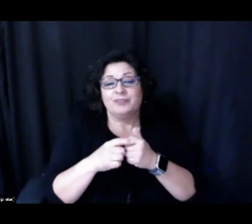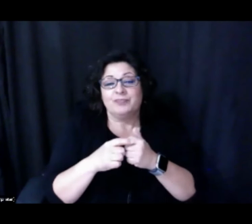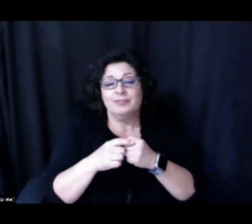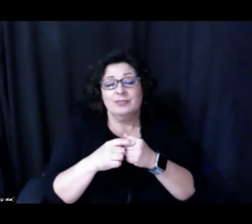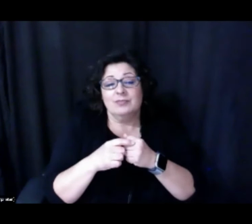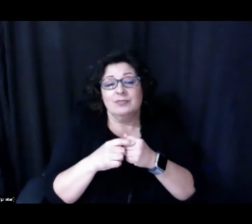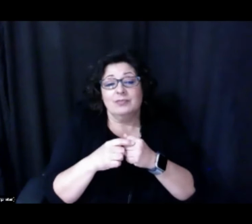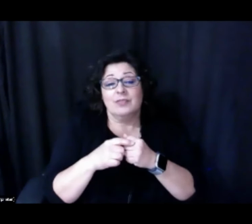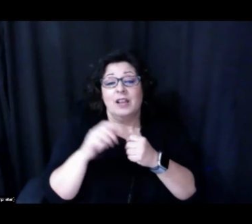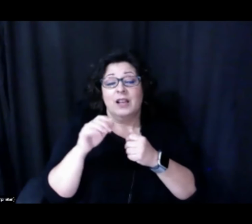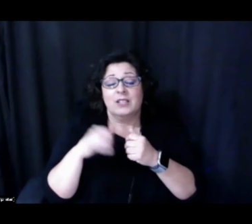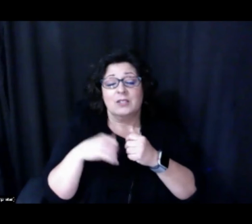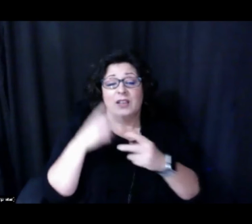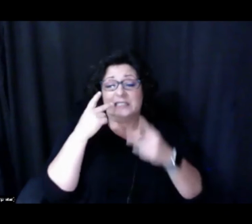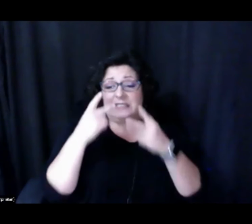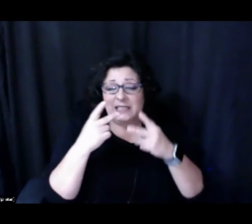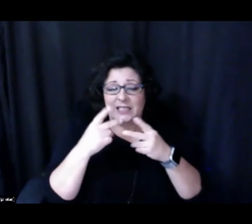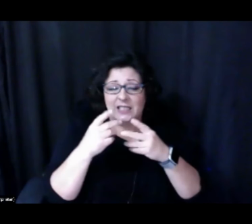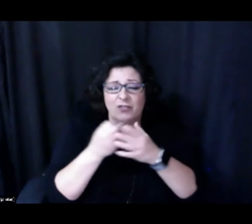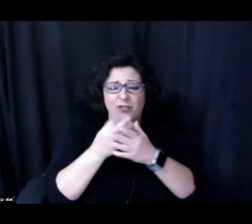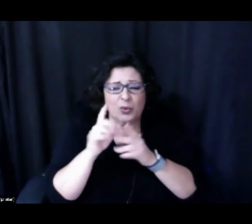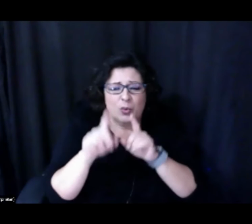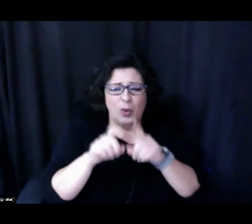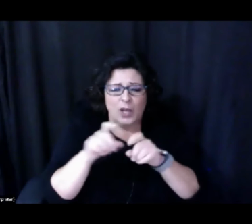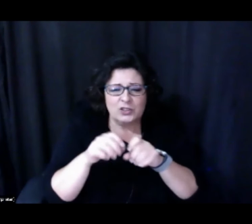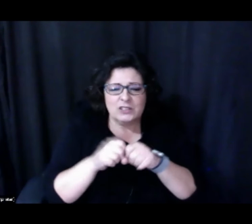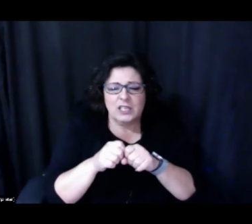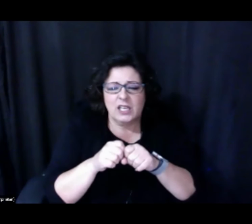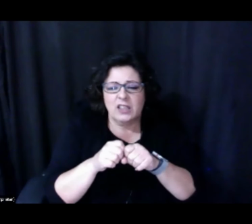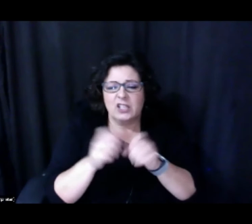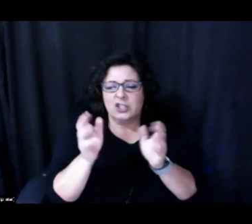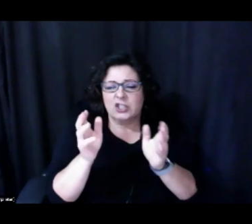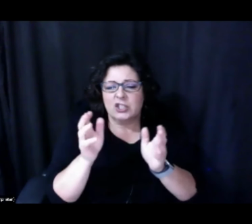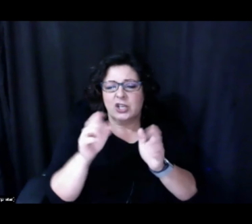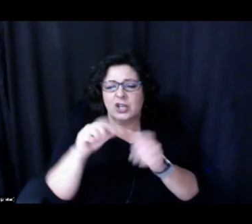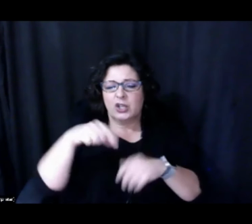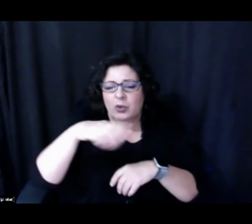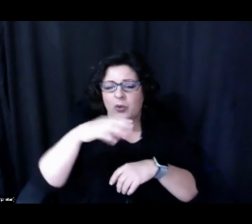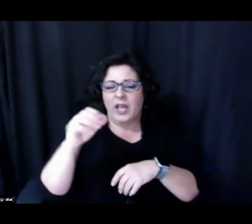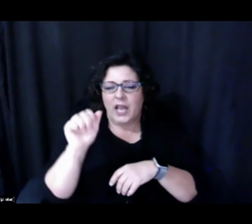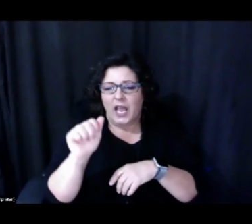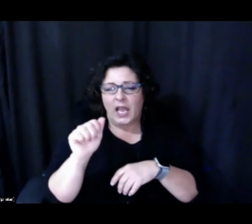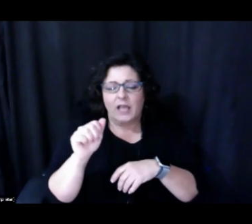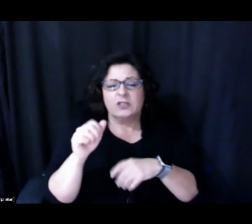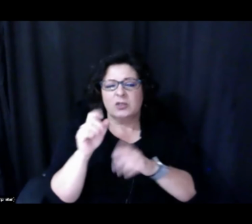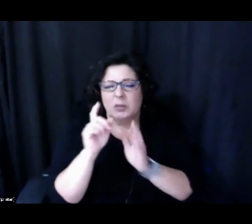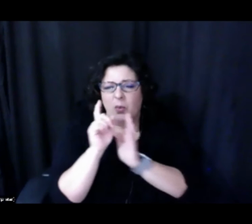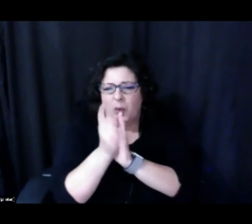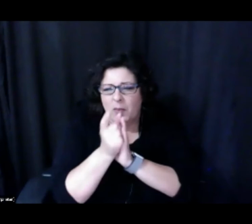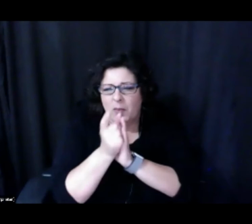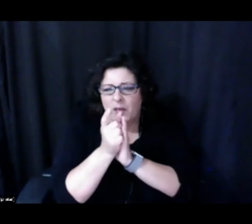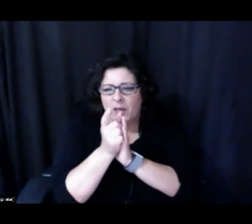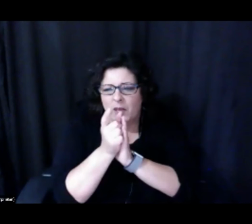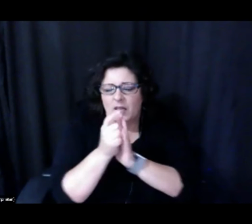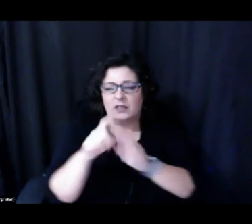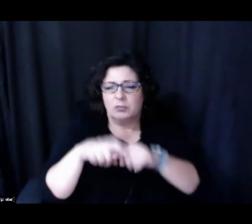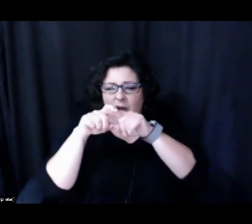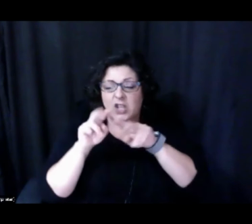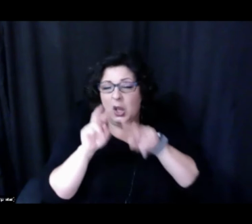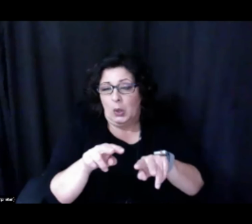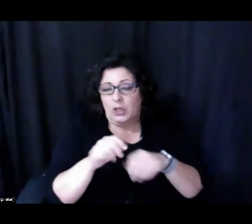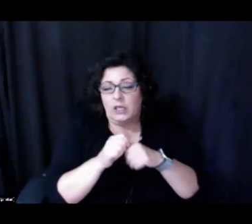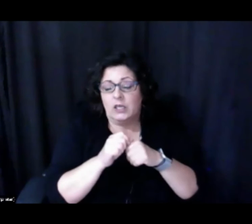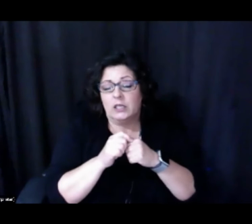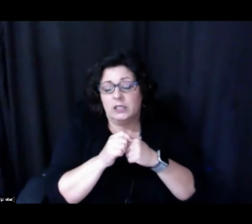So yeah, so I'm seeing quite a few questions come into the comment or into the Q&A. So give me 1 second to pause and look at them.